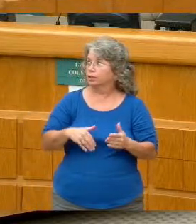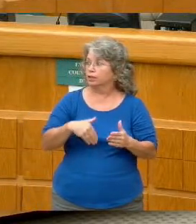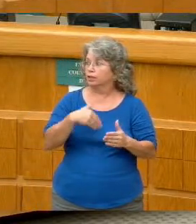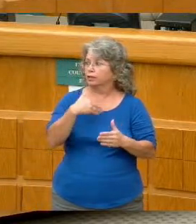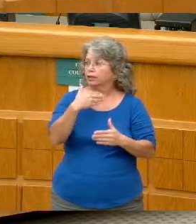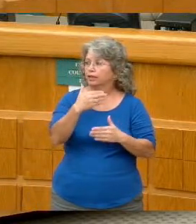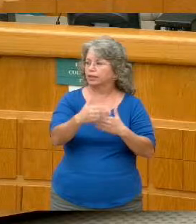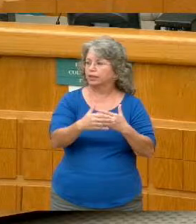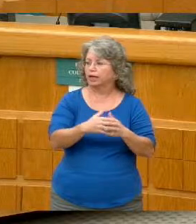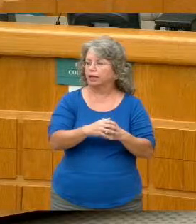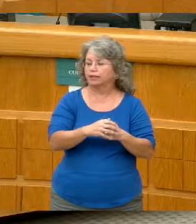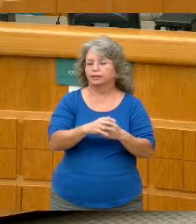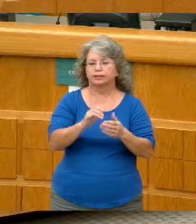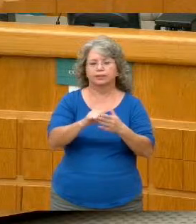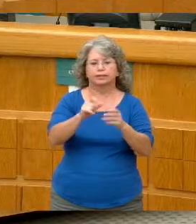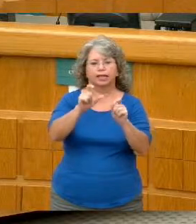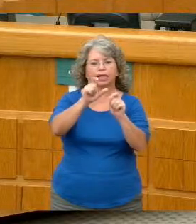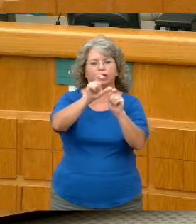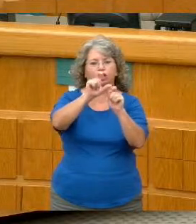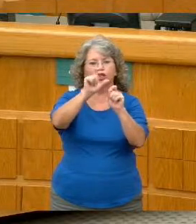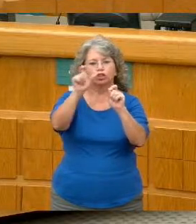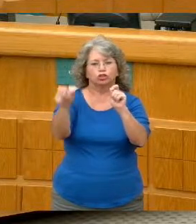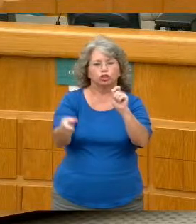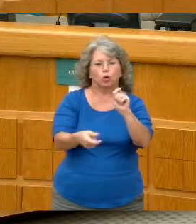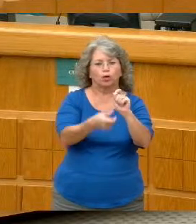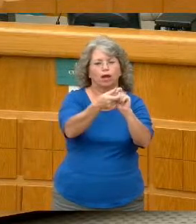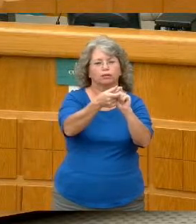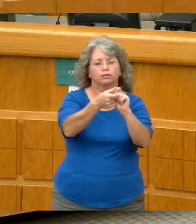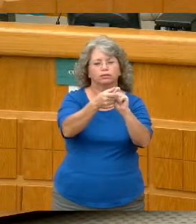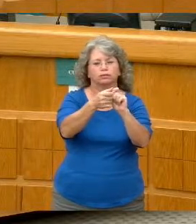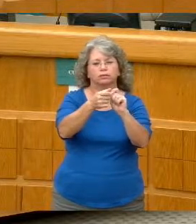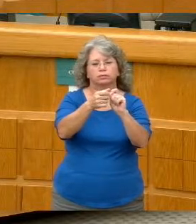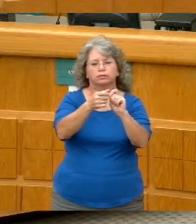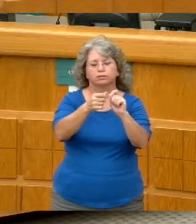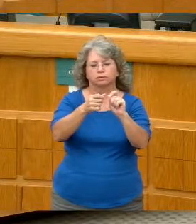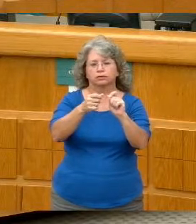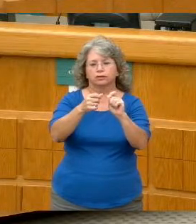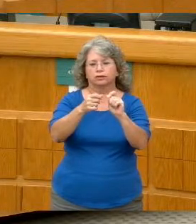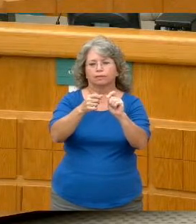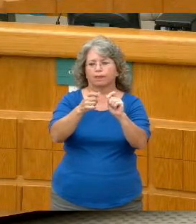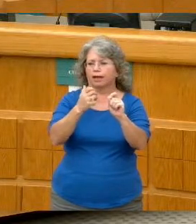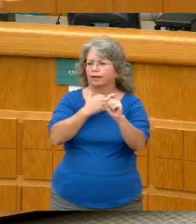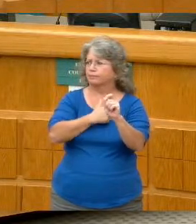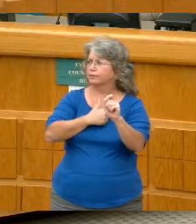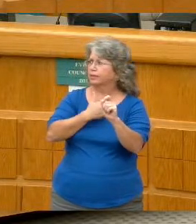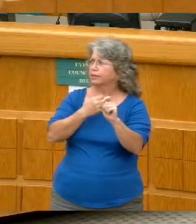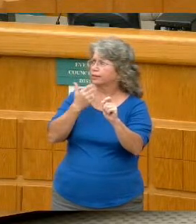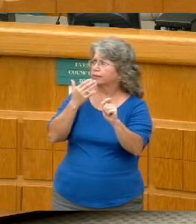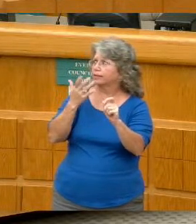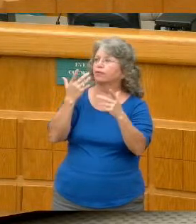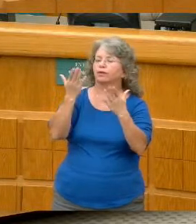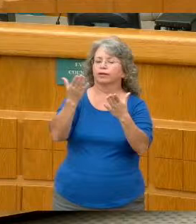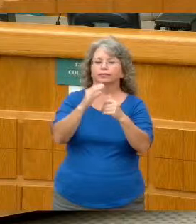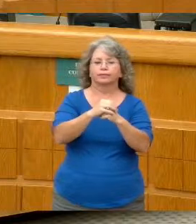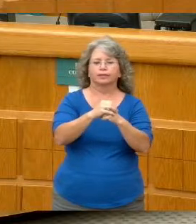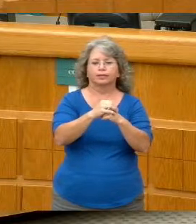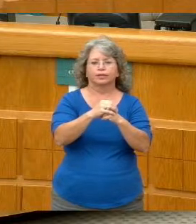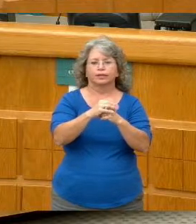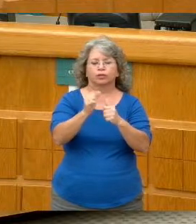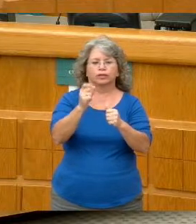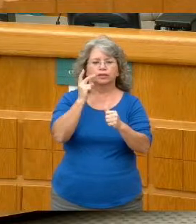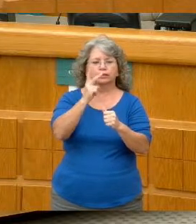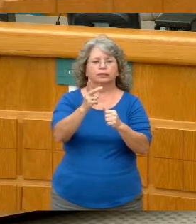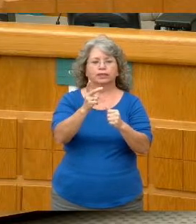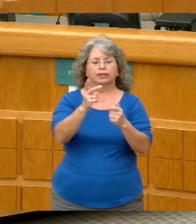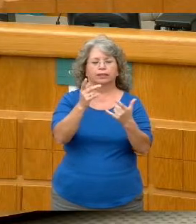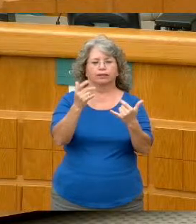the next slide is the donut slide. And what you see on there, if you could see it, and I apologize again, but you